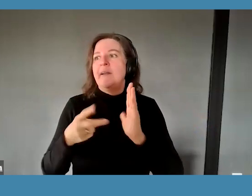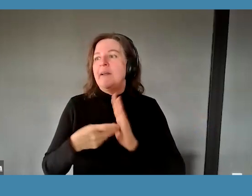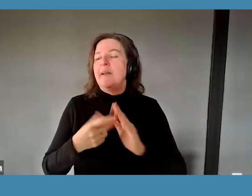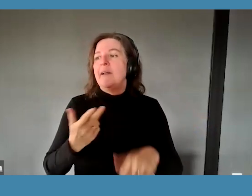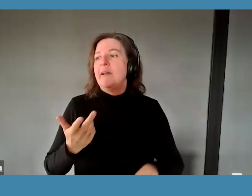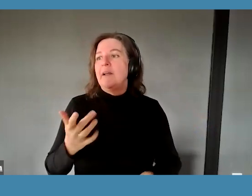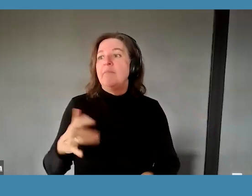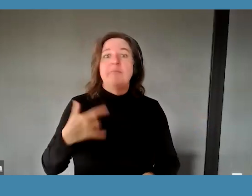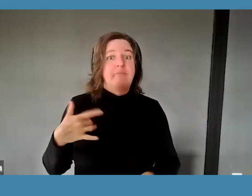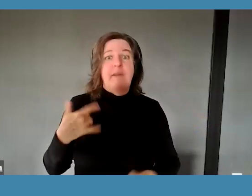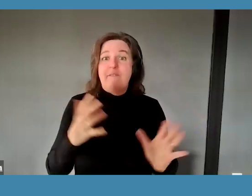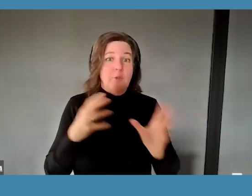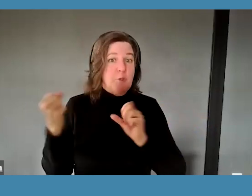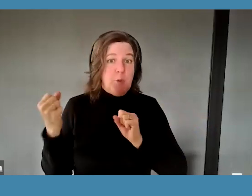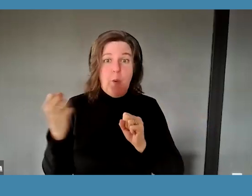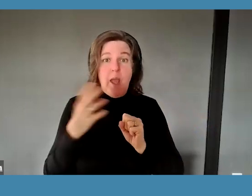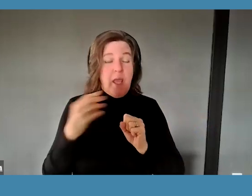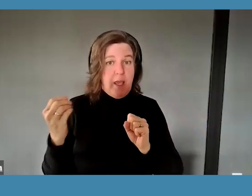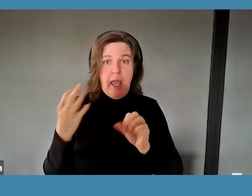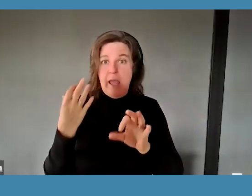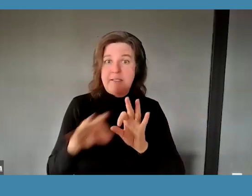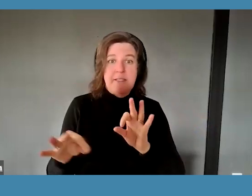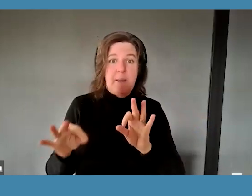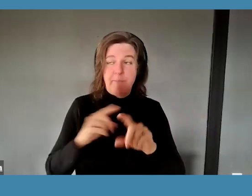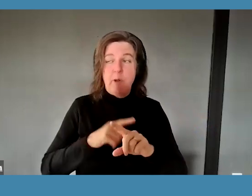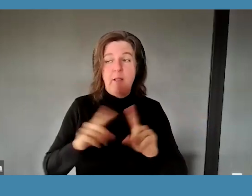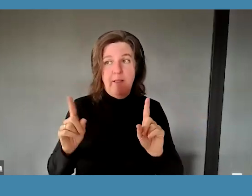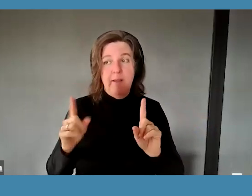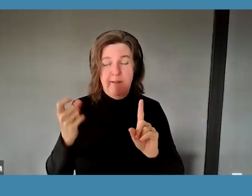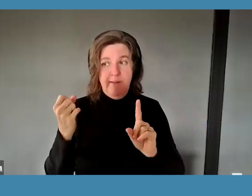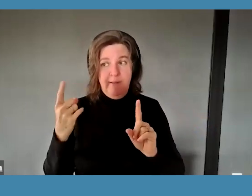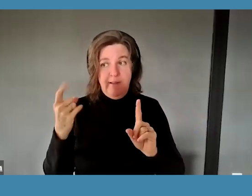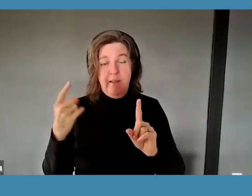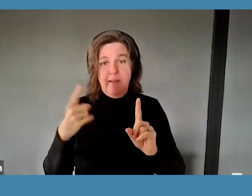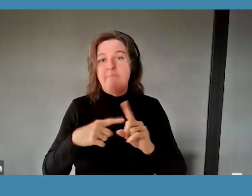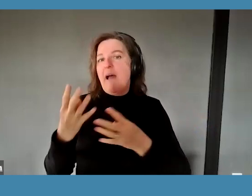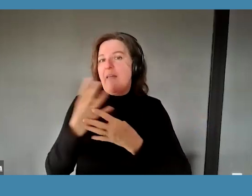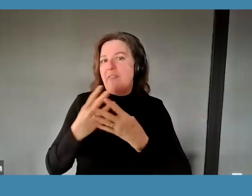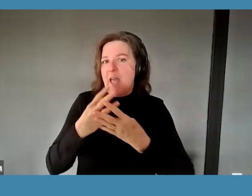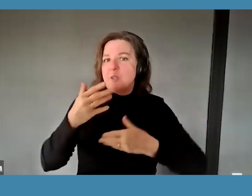it feels quick and relatively simple, but that